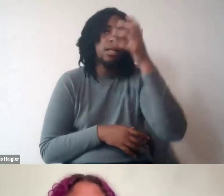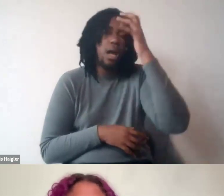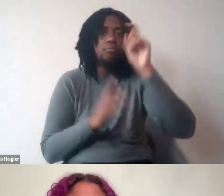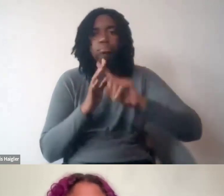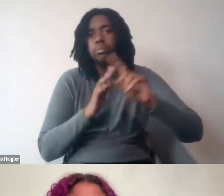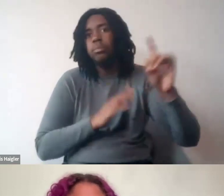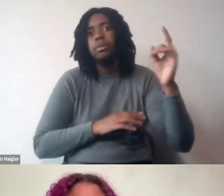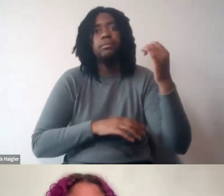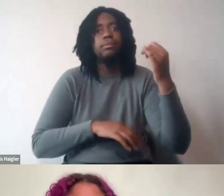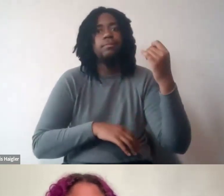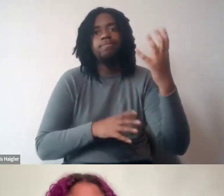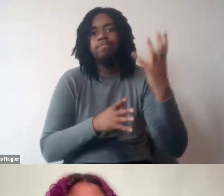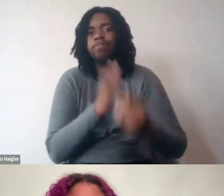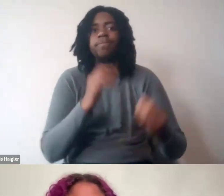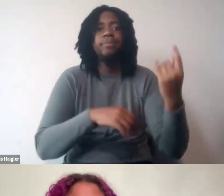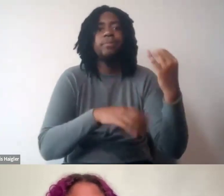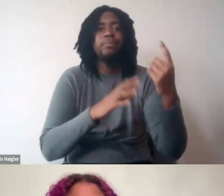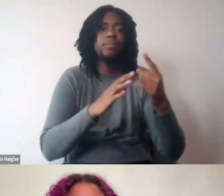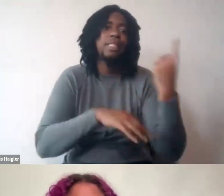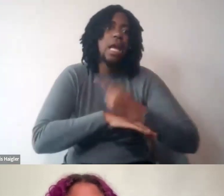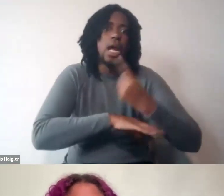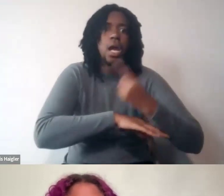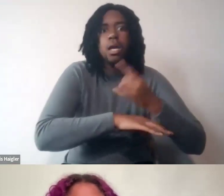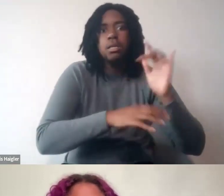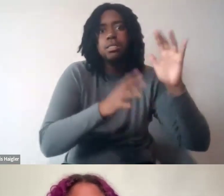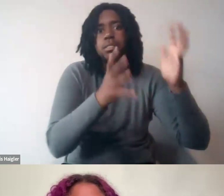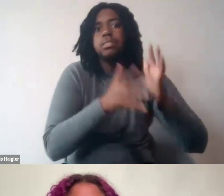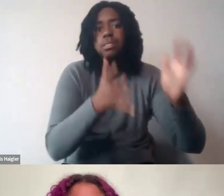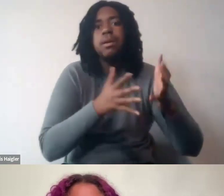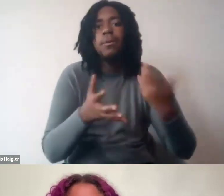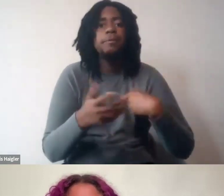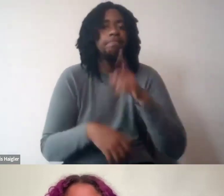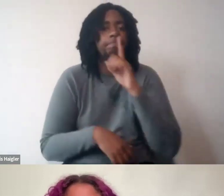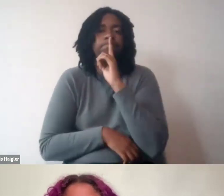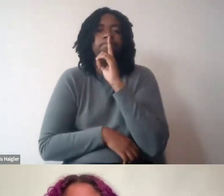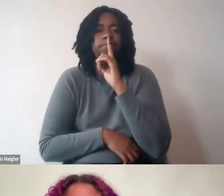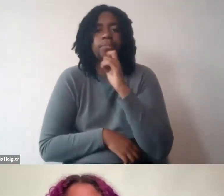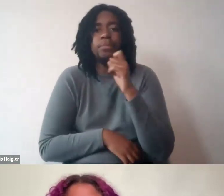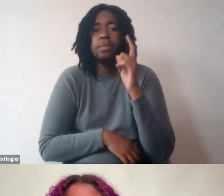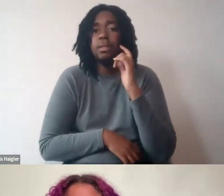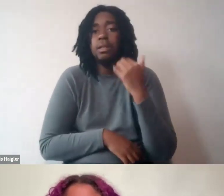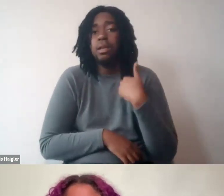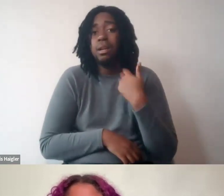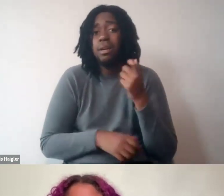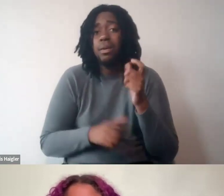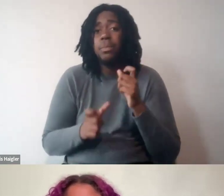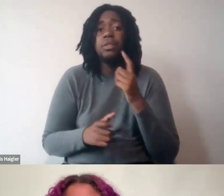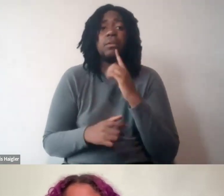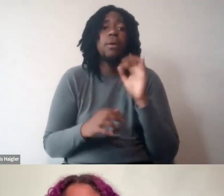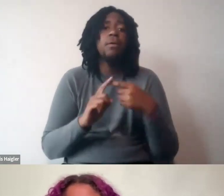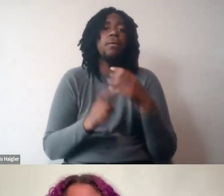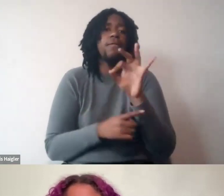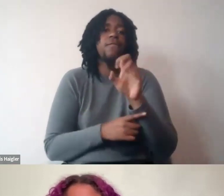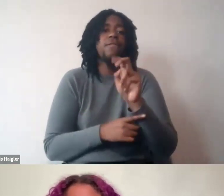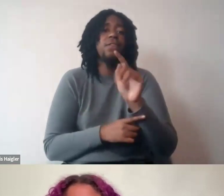Well, we didn't talk about it. And so I think that young people are still, we talk about fentanyl now, like